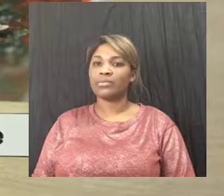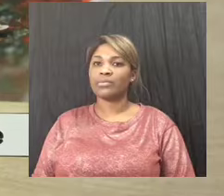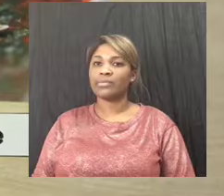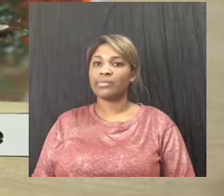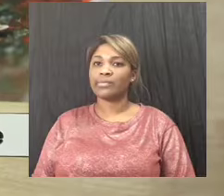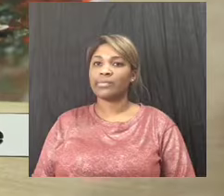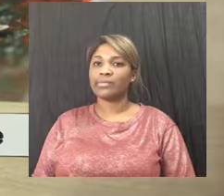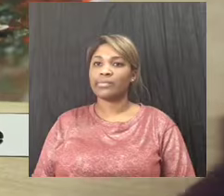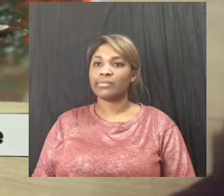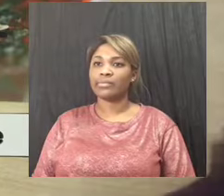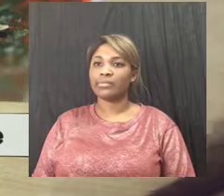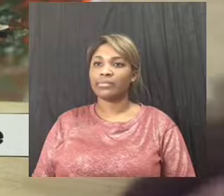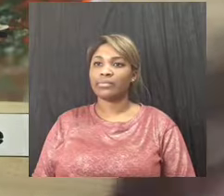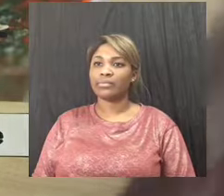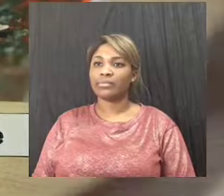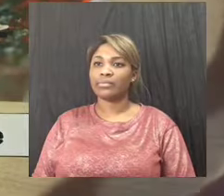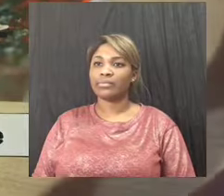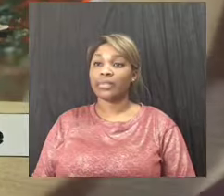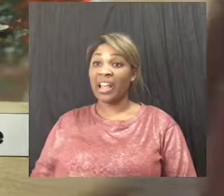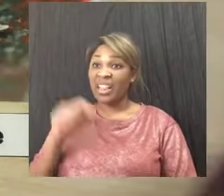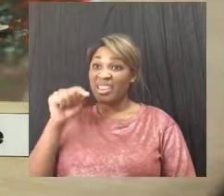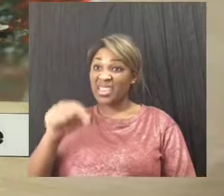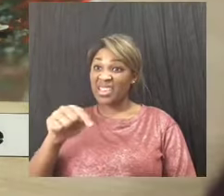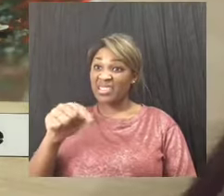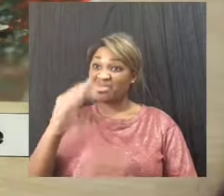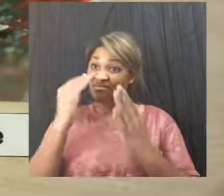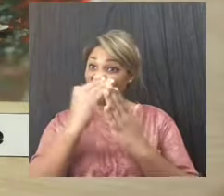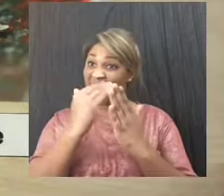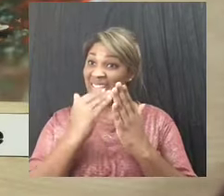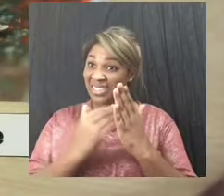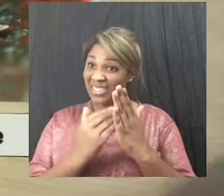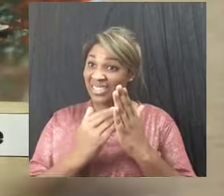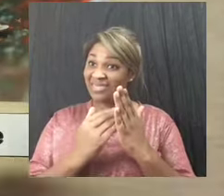So this is our lesson for this week.